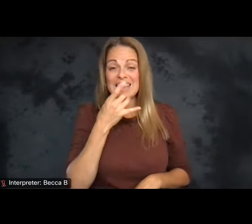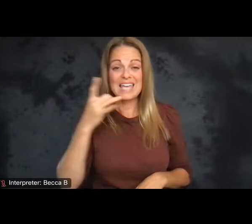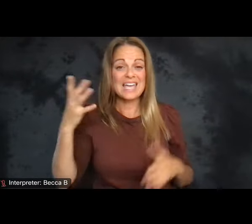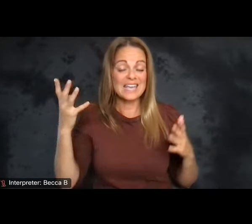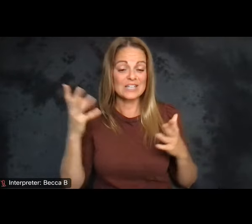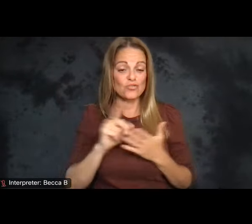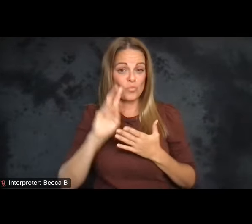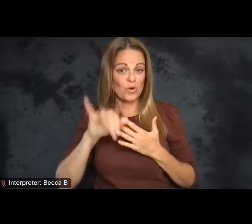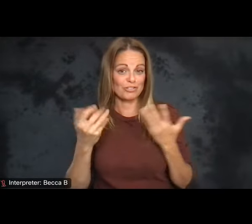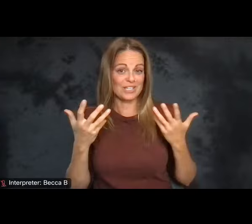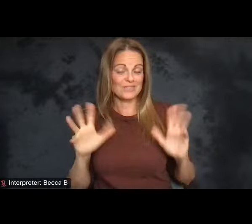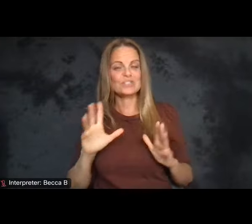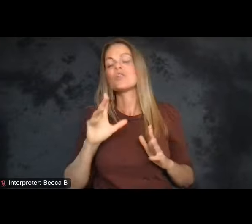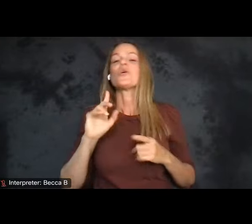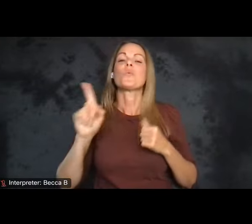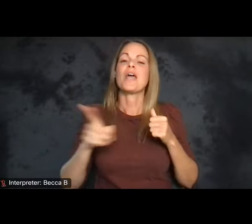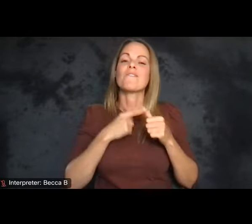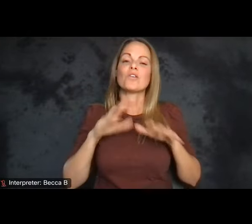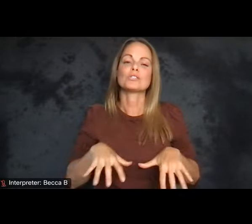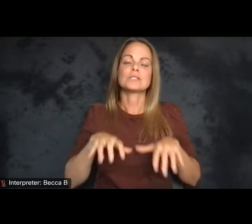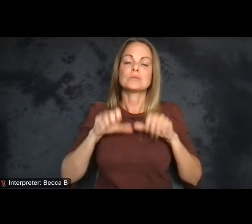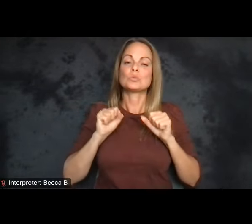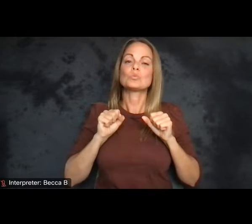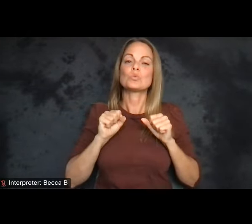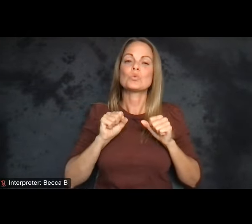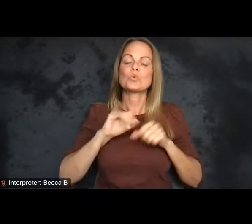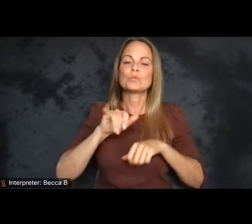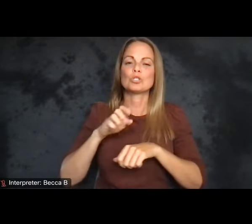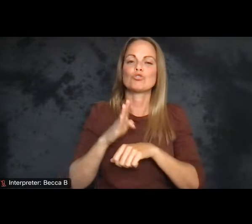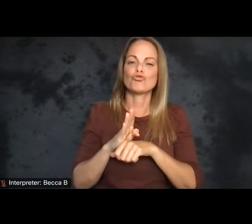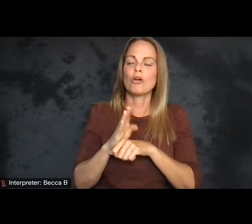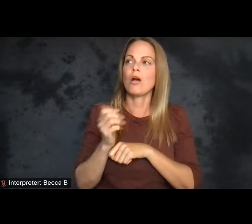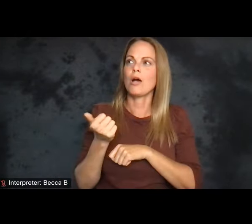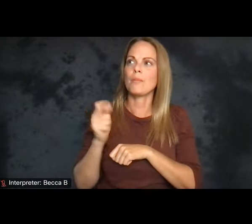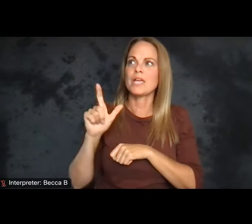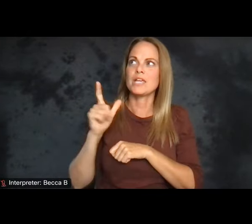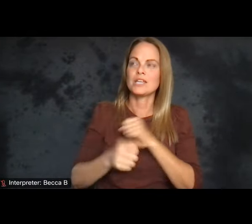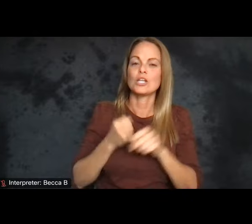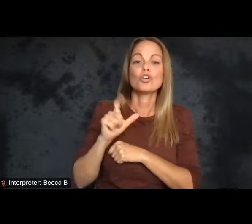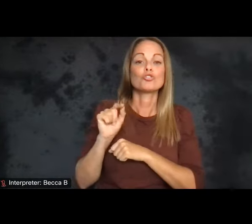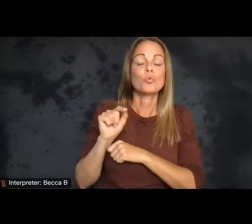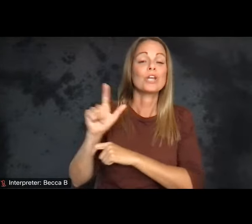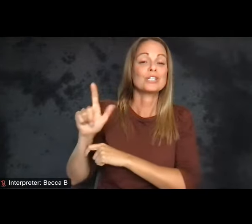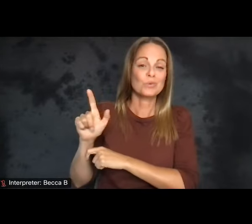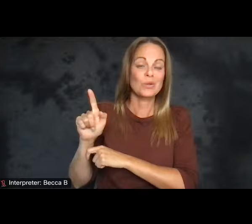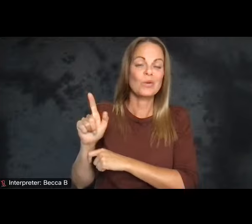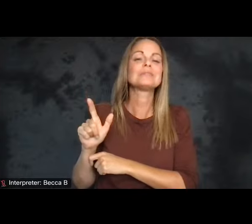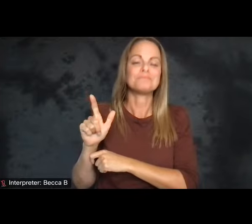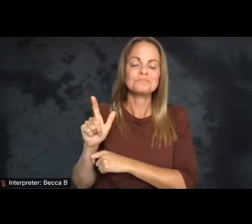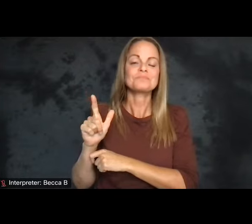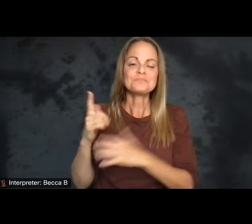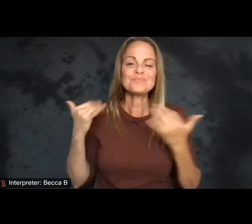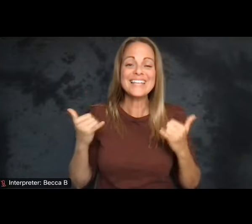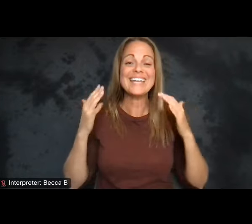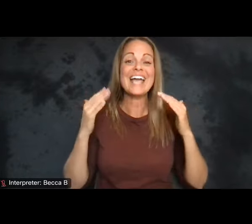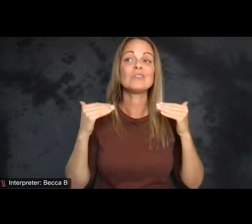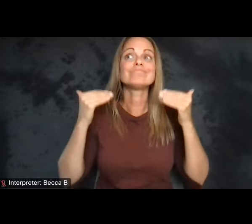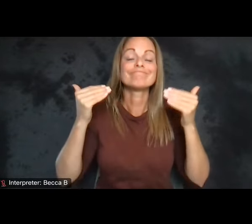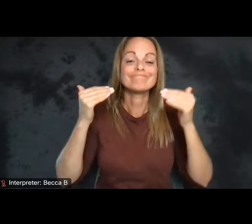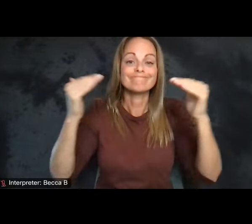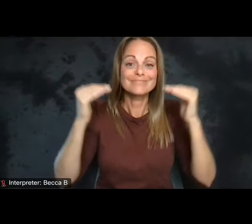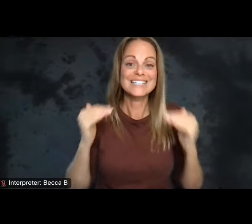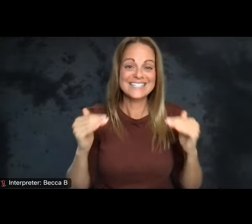the responsibilities here in the agency back in 2021. So this is kind of next in line as we went through the process of